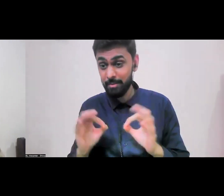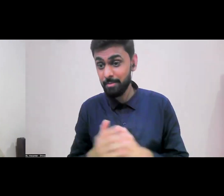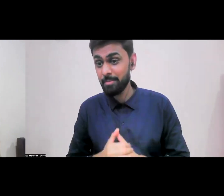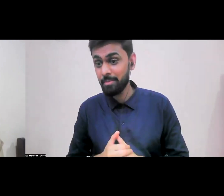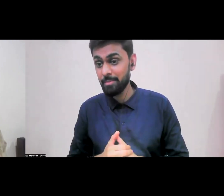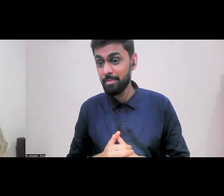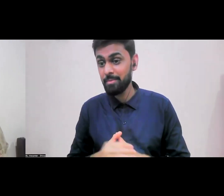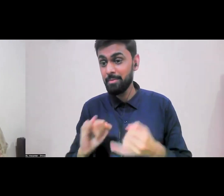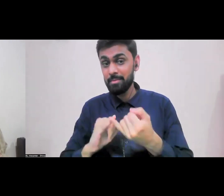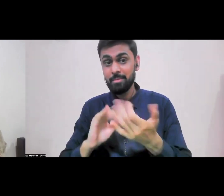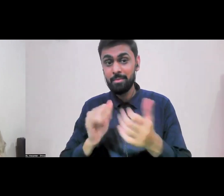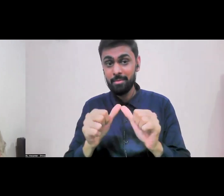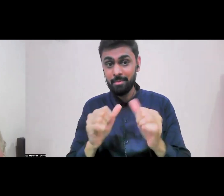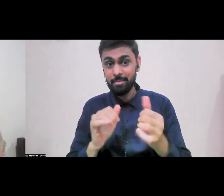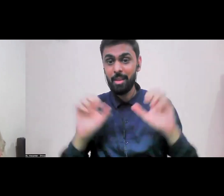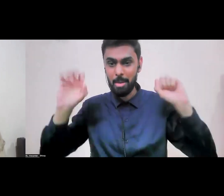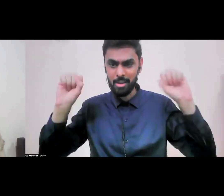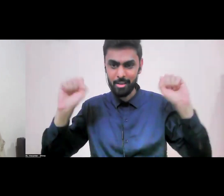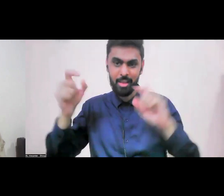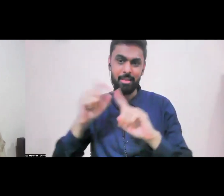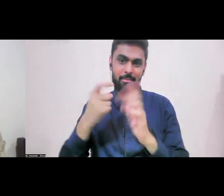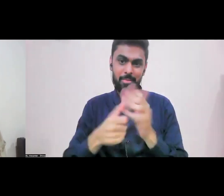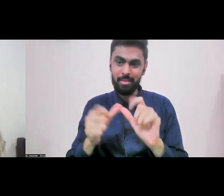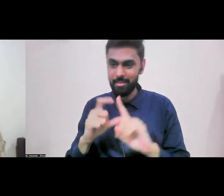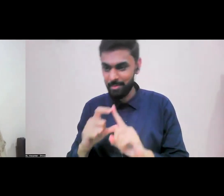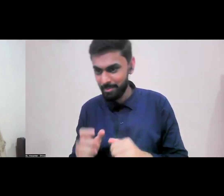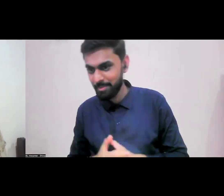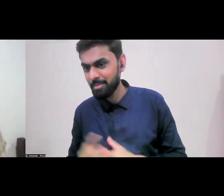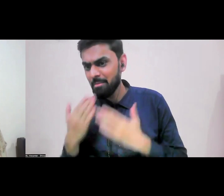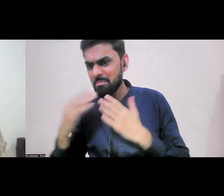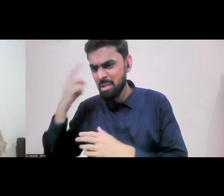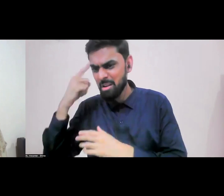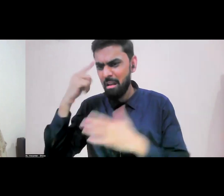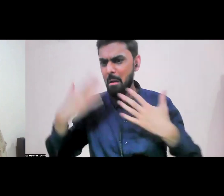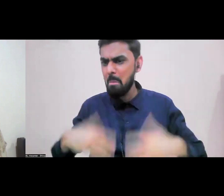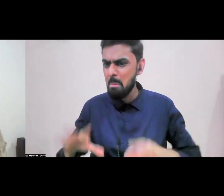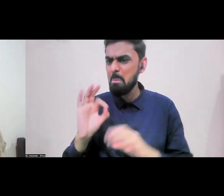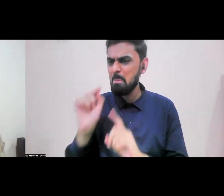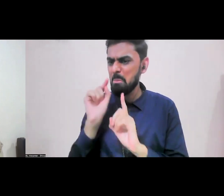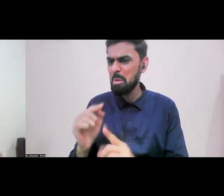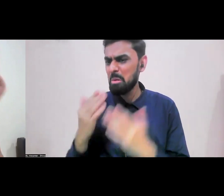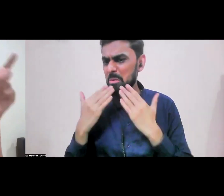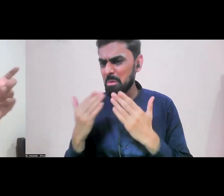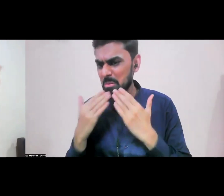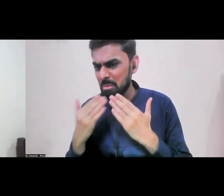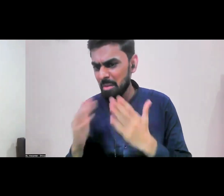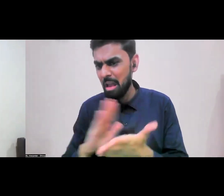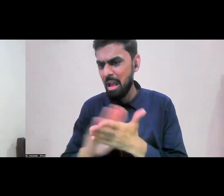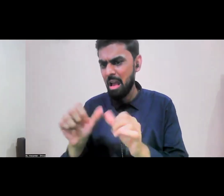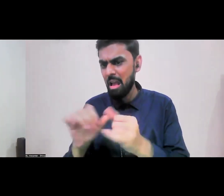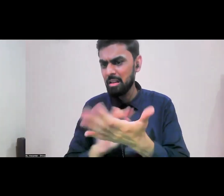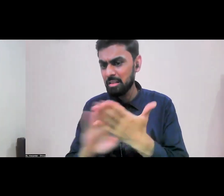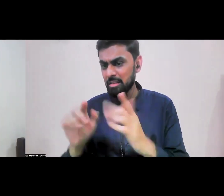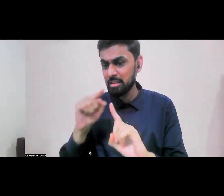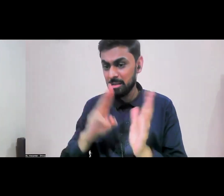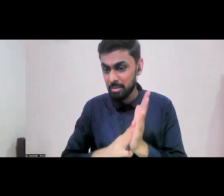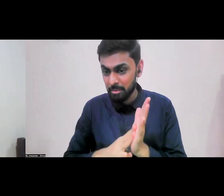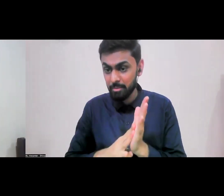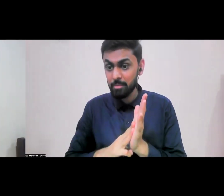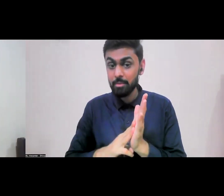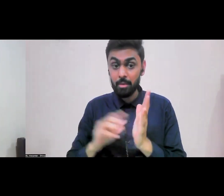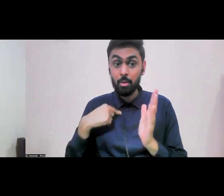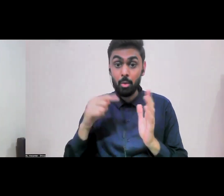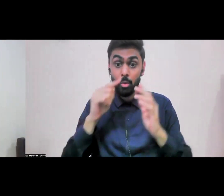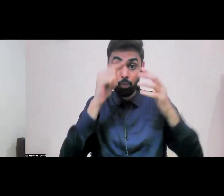thank you. I'm also interested to build a career in the field of mental health. Oh my God, I'd love that, Hashim. I think we should ask questions in which area are